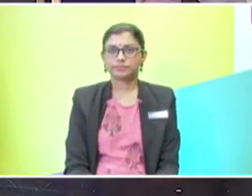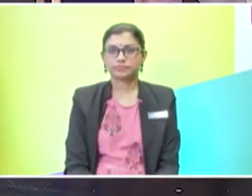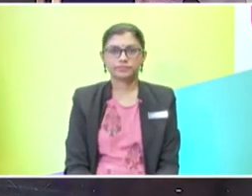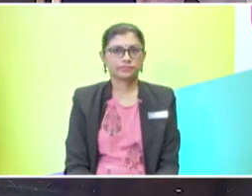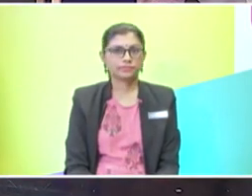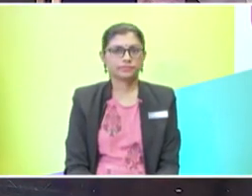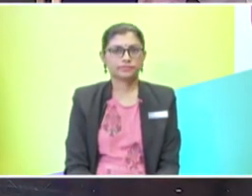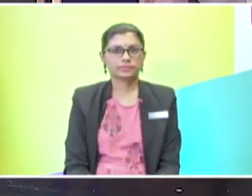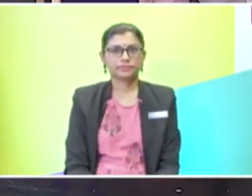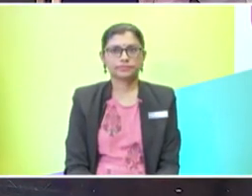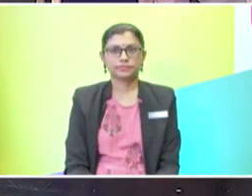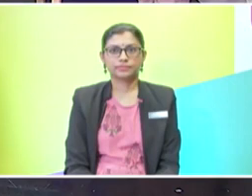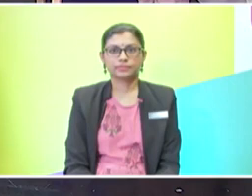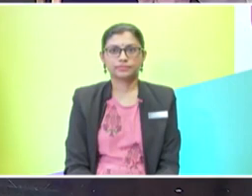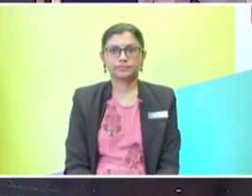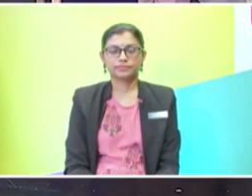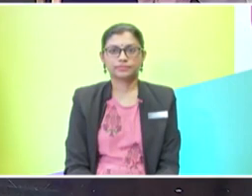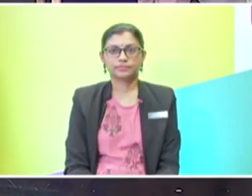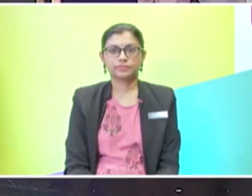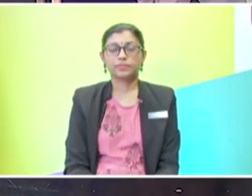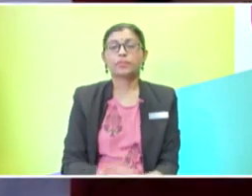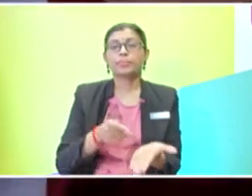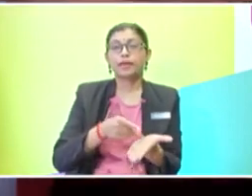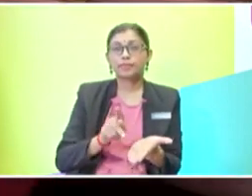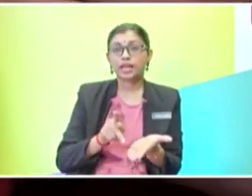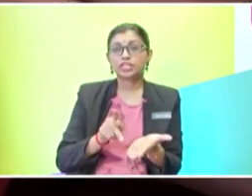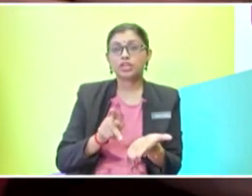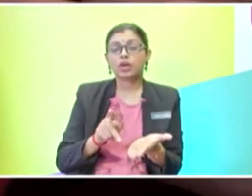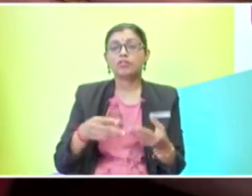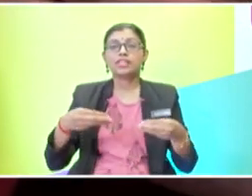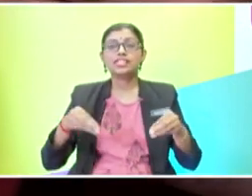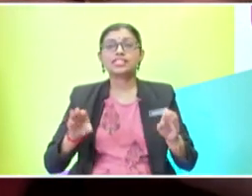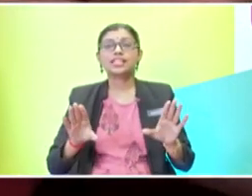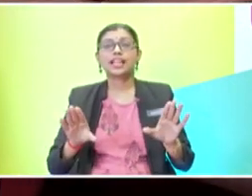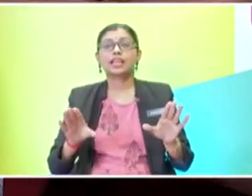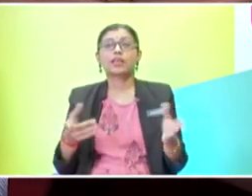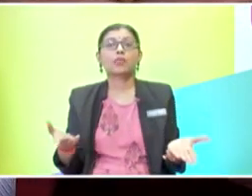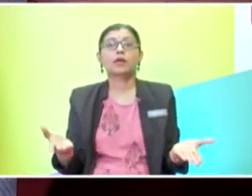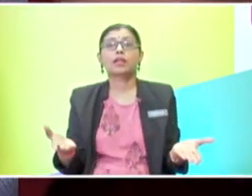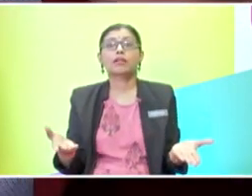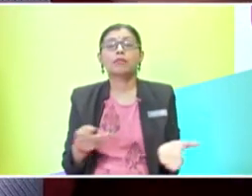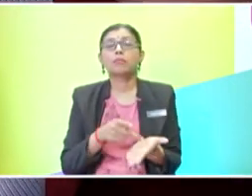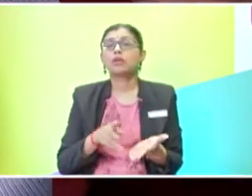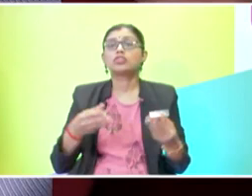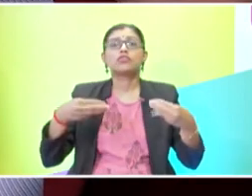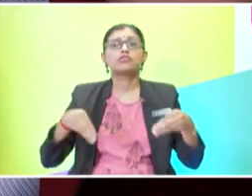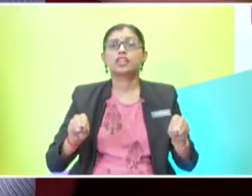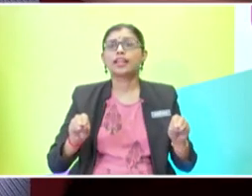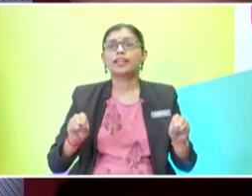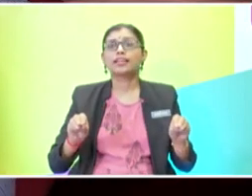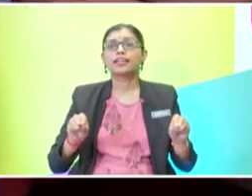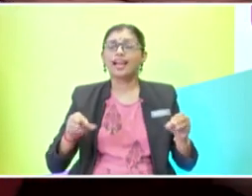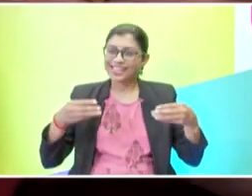teacher. Next one. Price of selling a good. Oh, the keyword is right here. Can you guys guess? Selling. So this